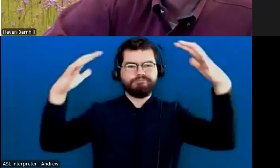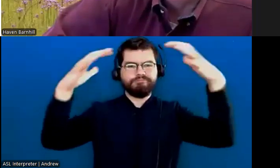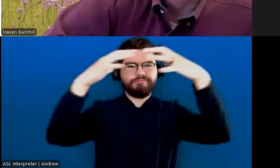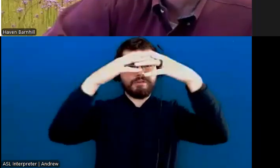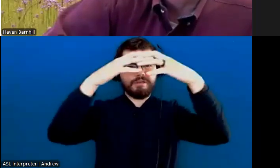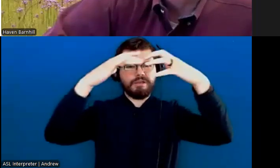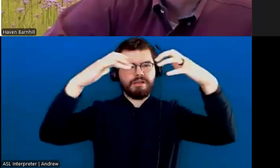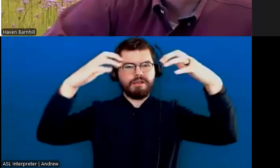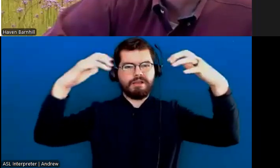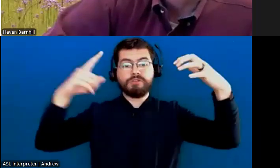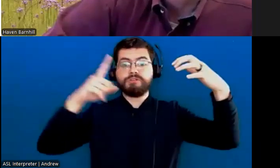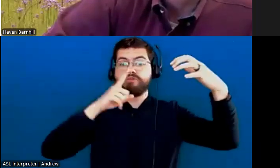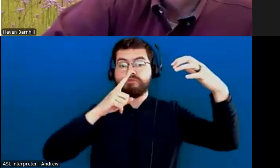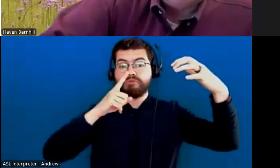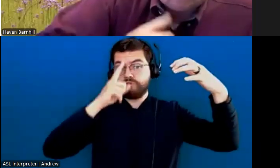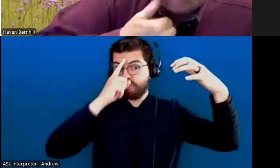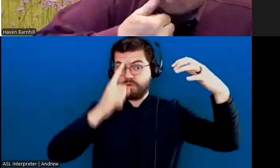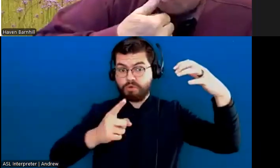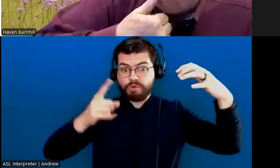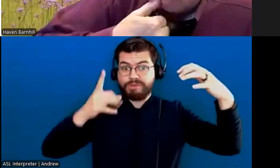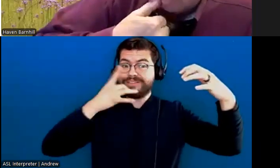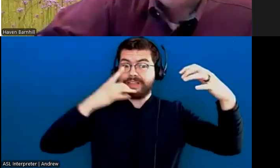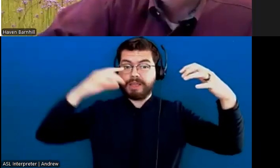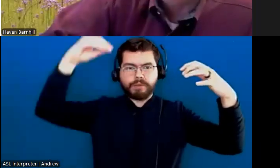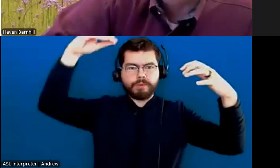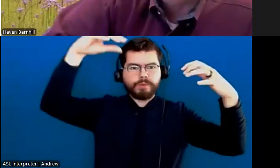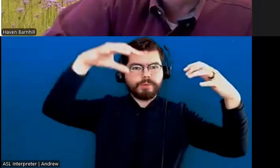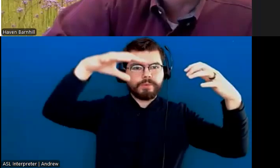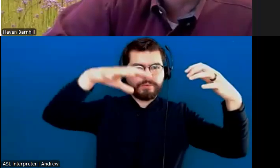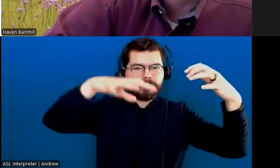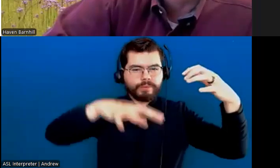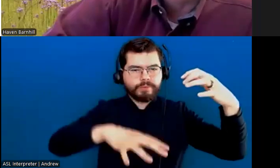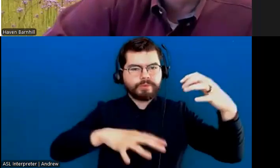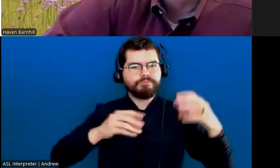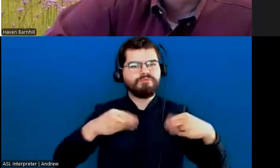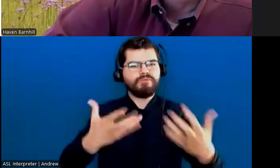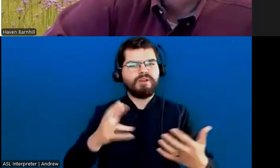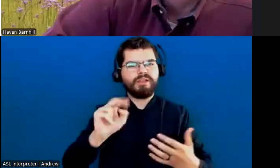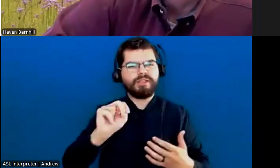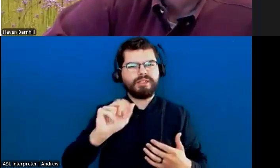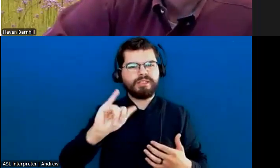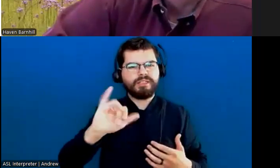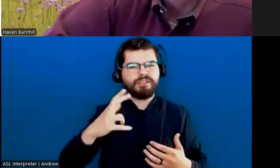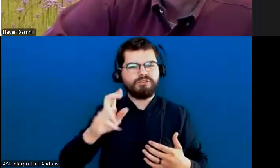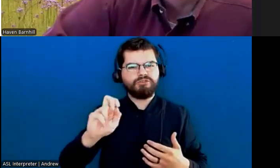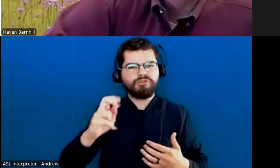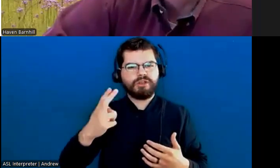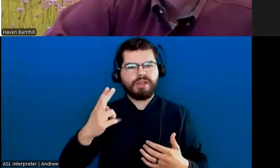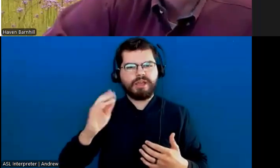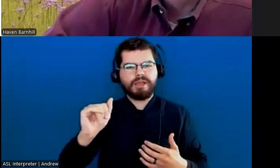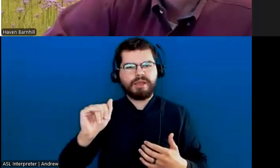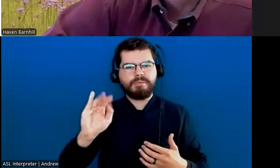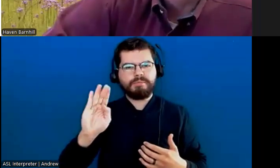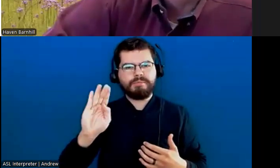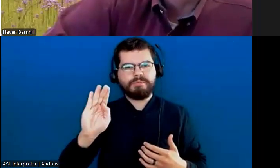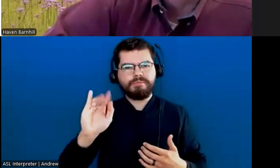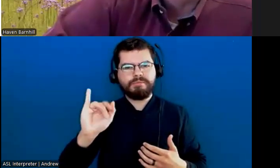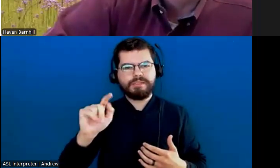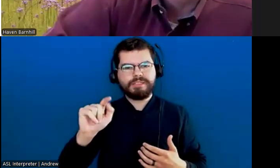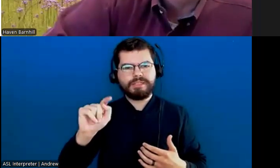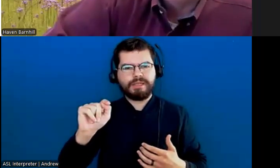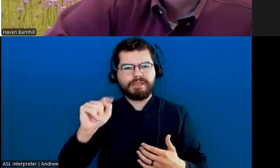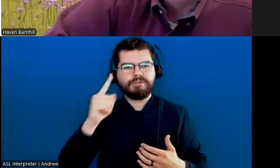to happen, to provide those niche habitats and more early successional habitat for those species that need